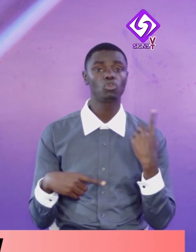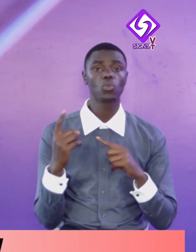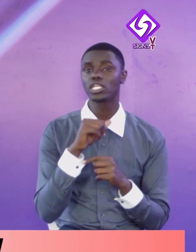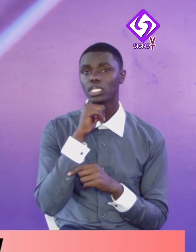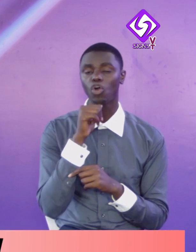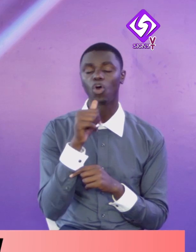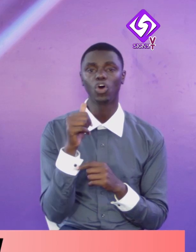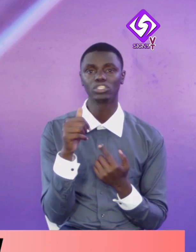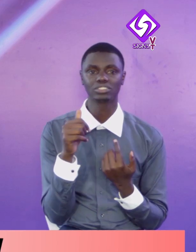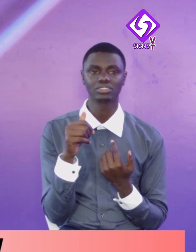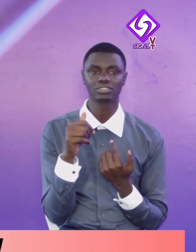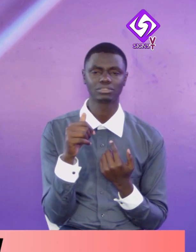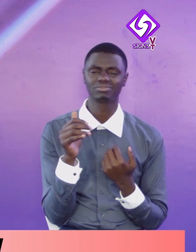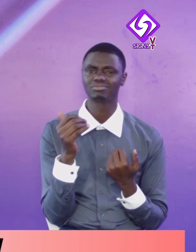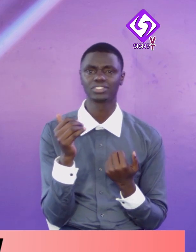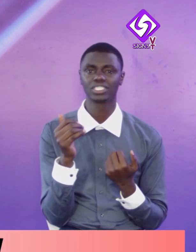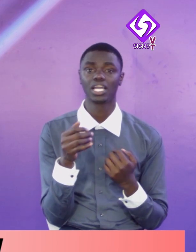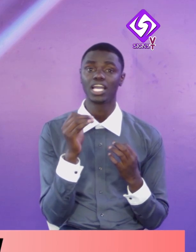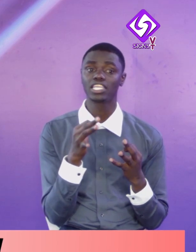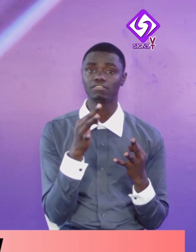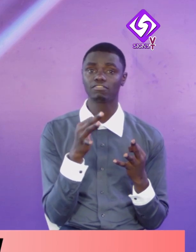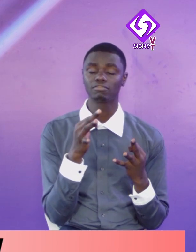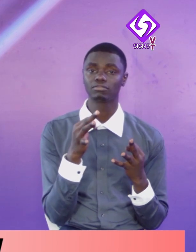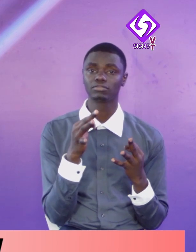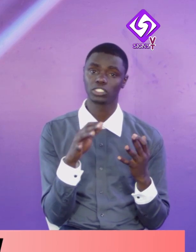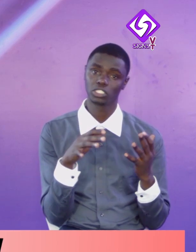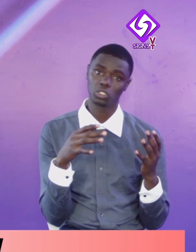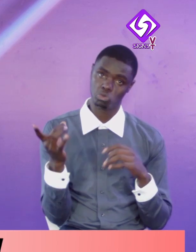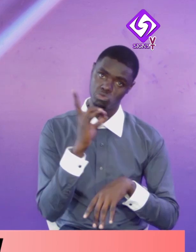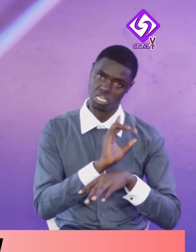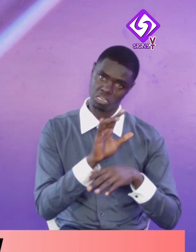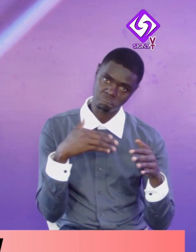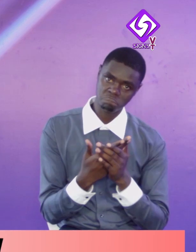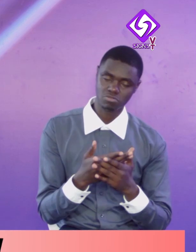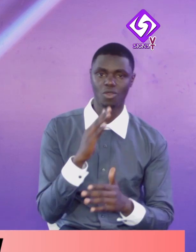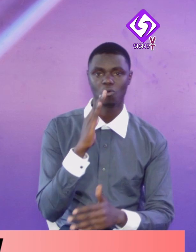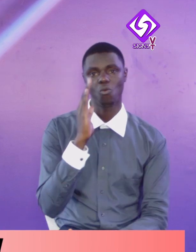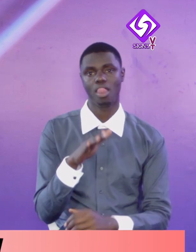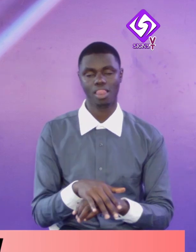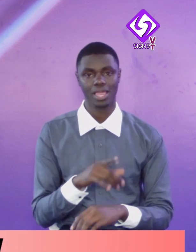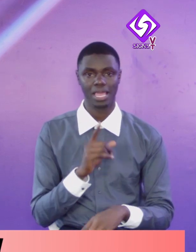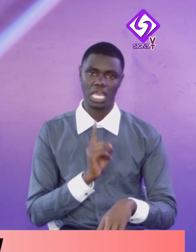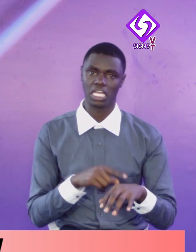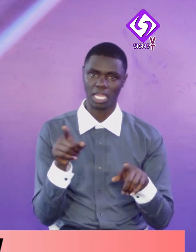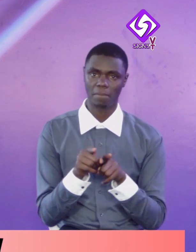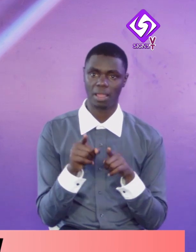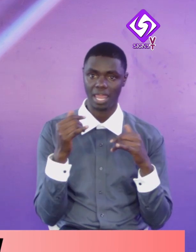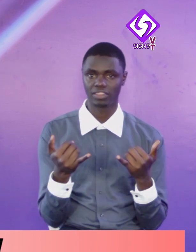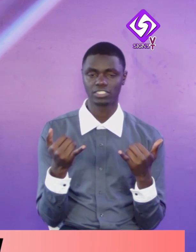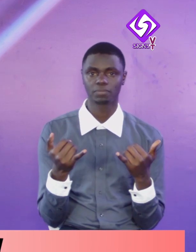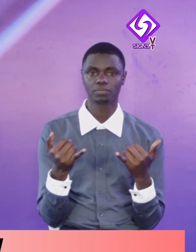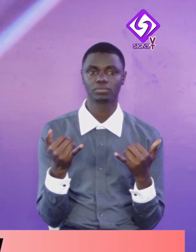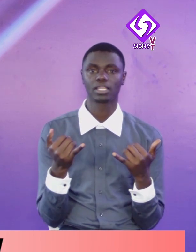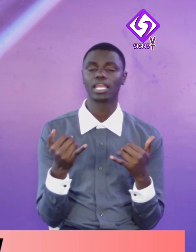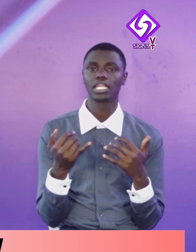convincingly, so that when your day reaches, it will reach your day. And teams have tried like this, and they have swallowed